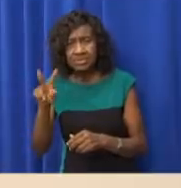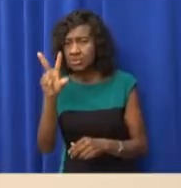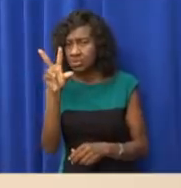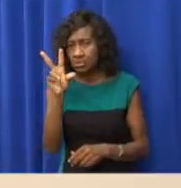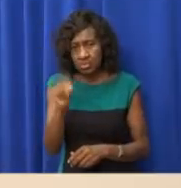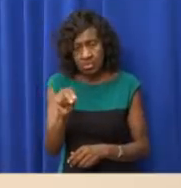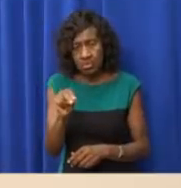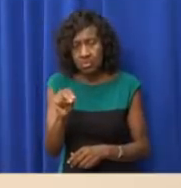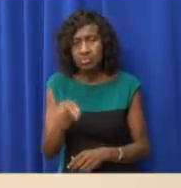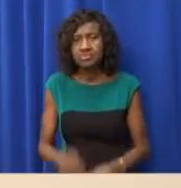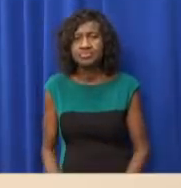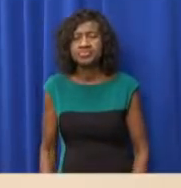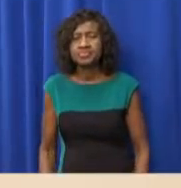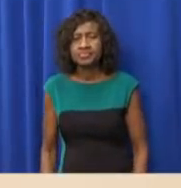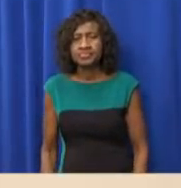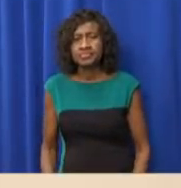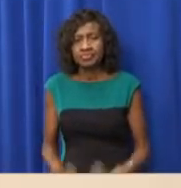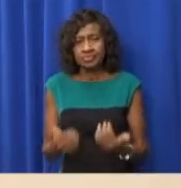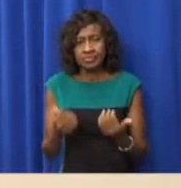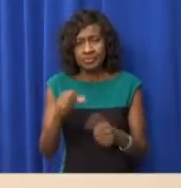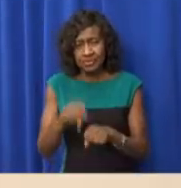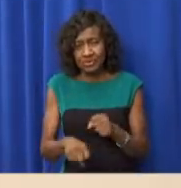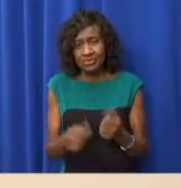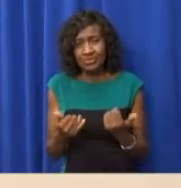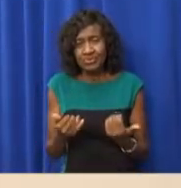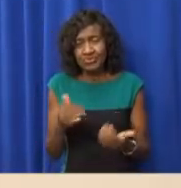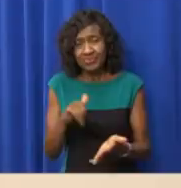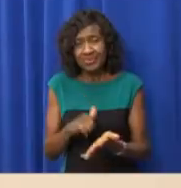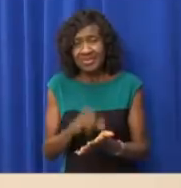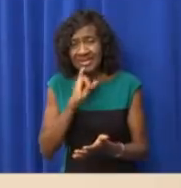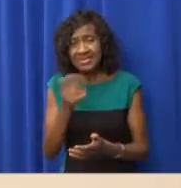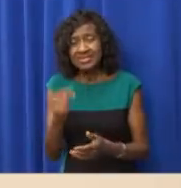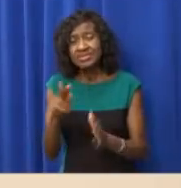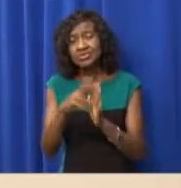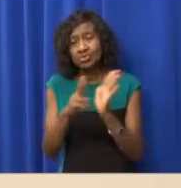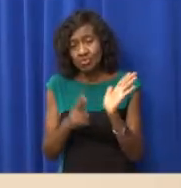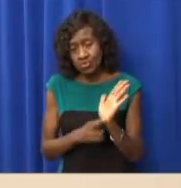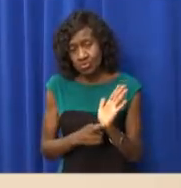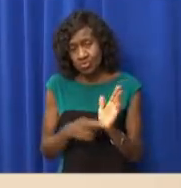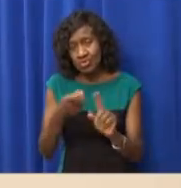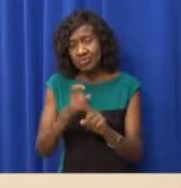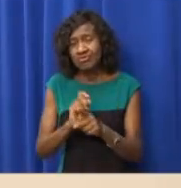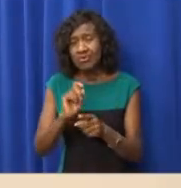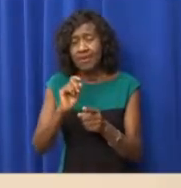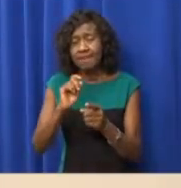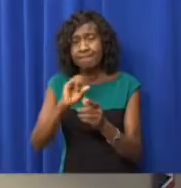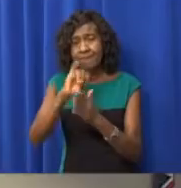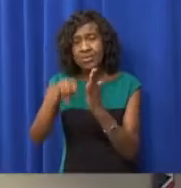where we are and where we expect to be come Sunday the 7th.